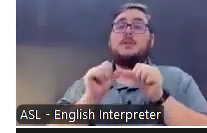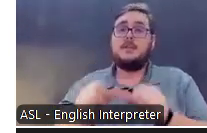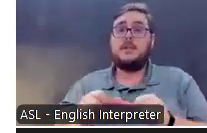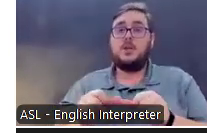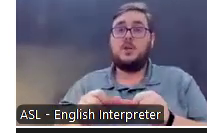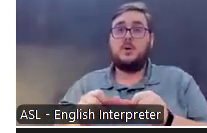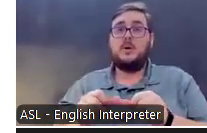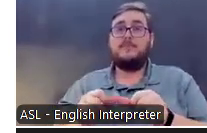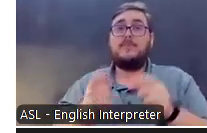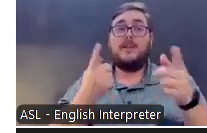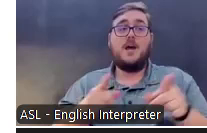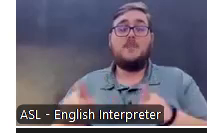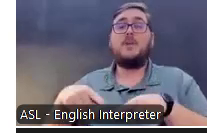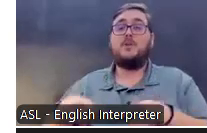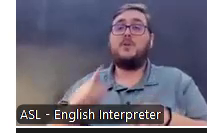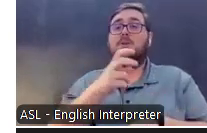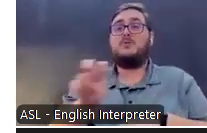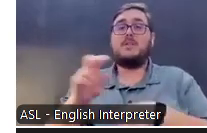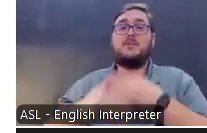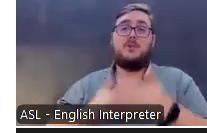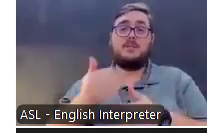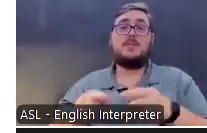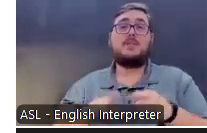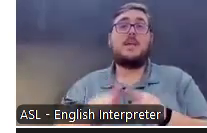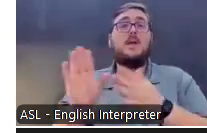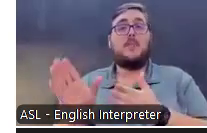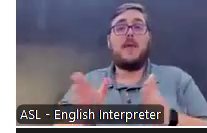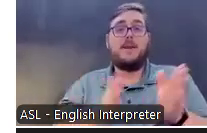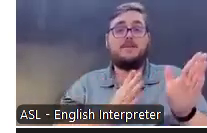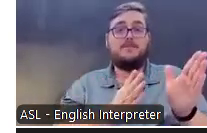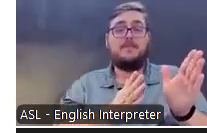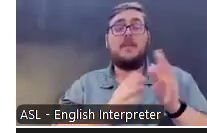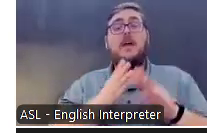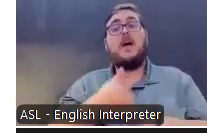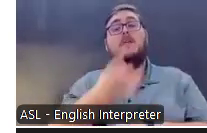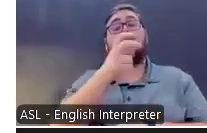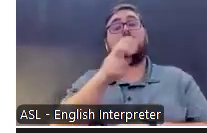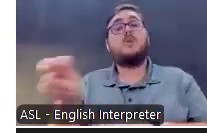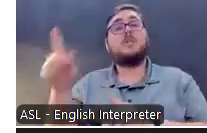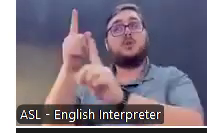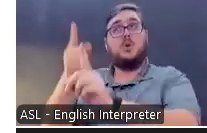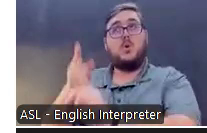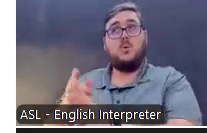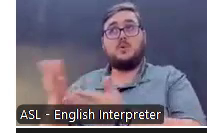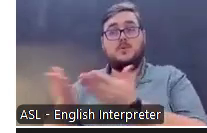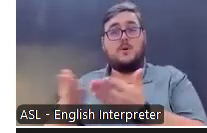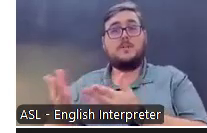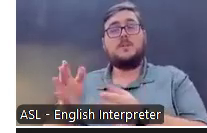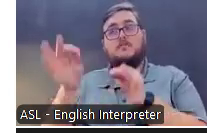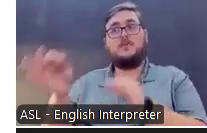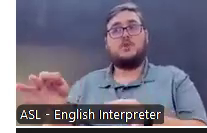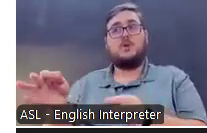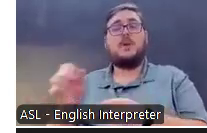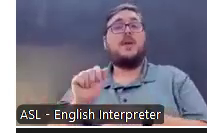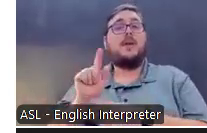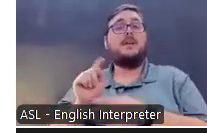process and planning. Once transition goals and services are determined, AT devices